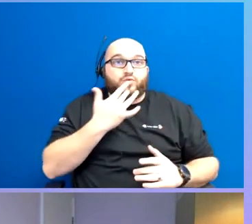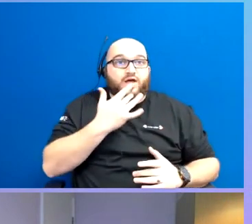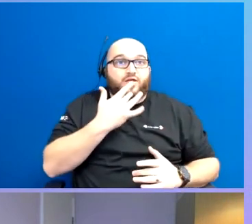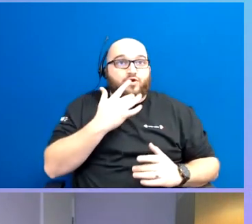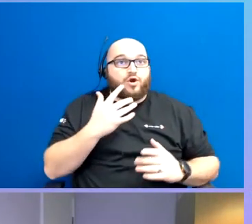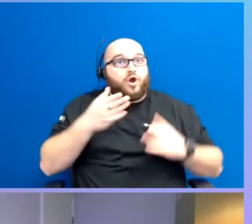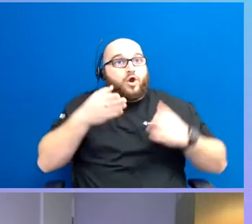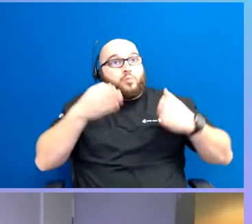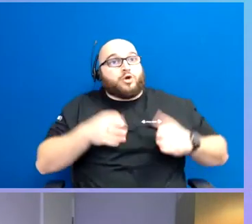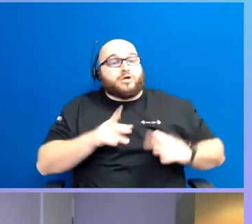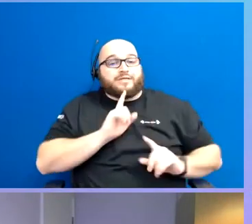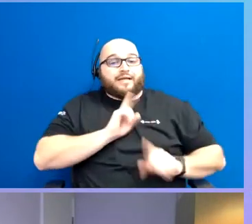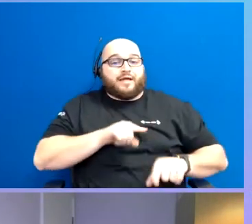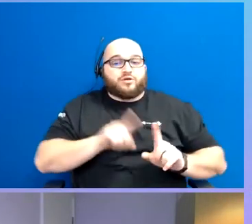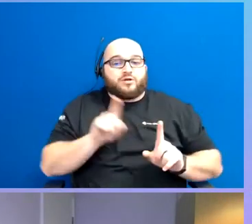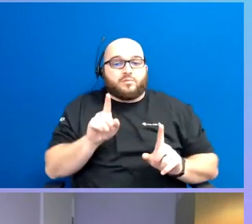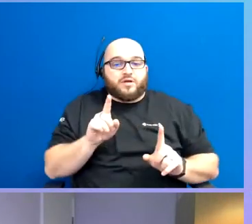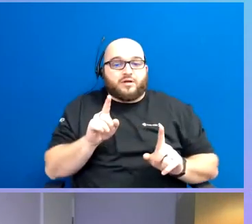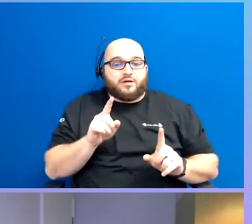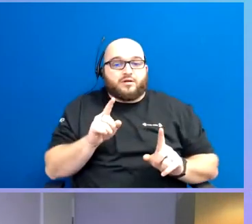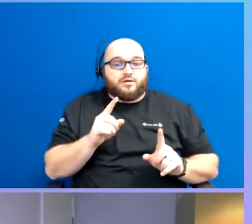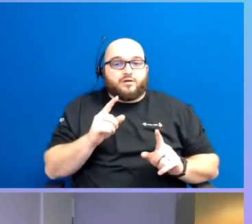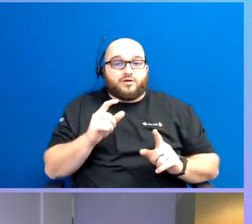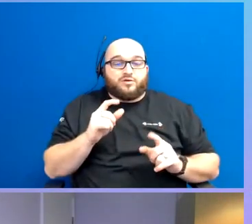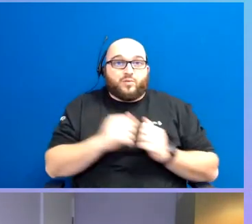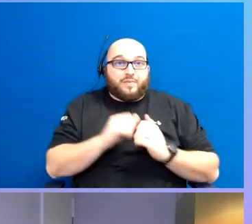the business, actually they lost it.